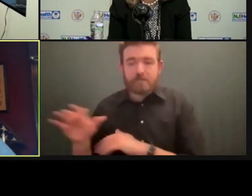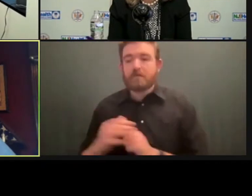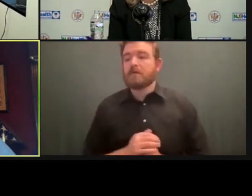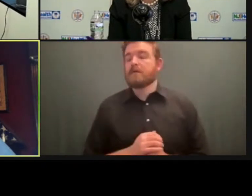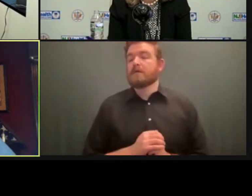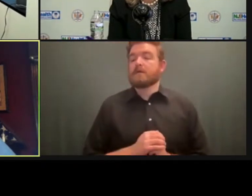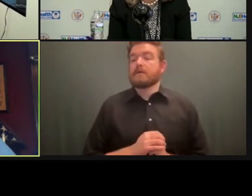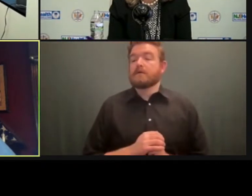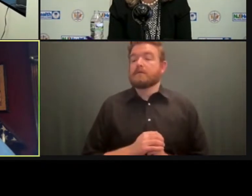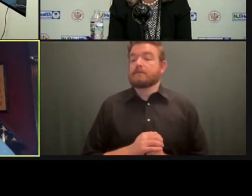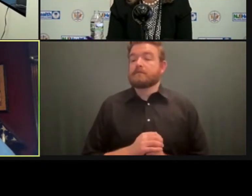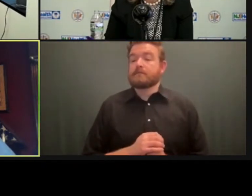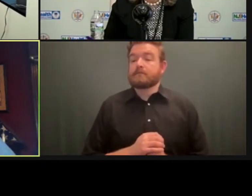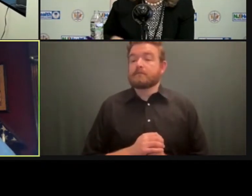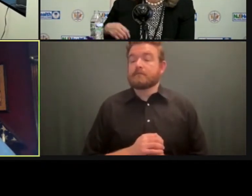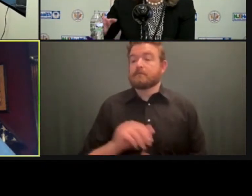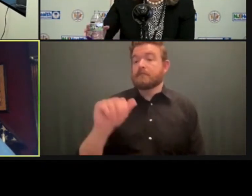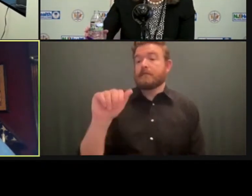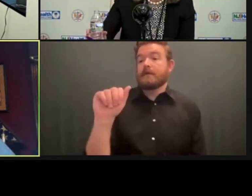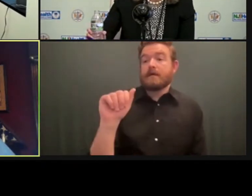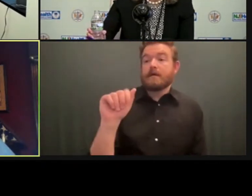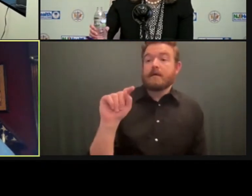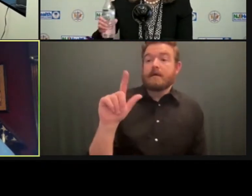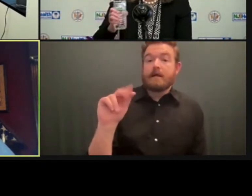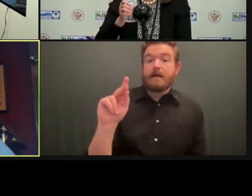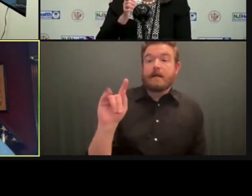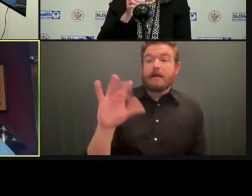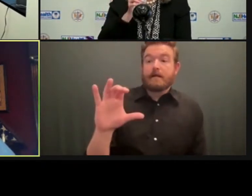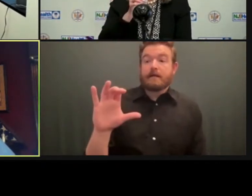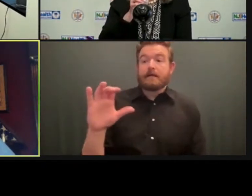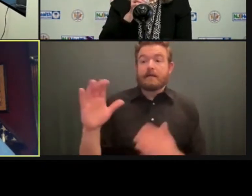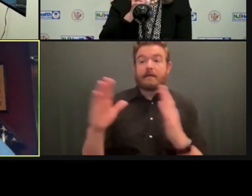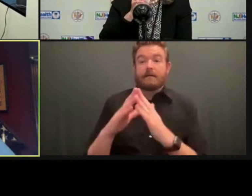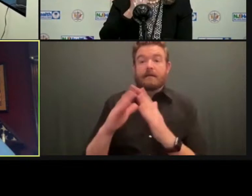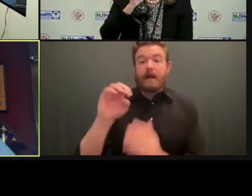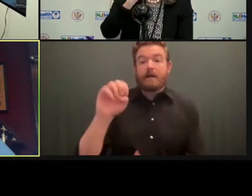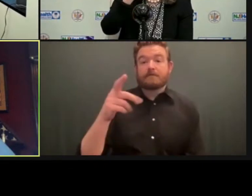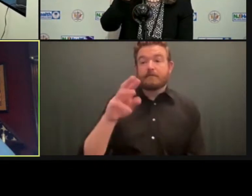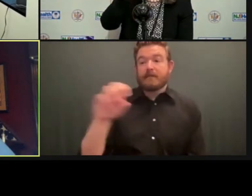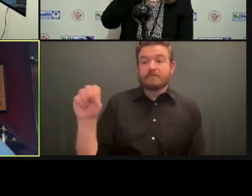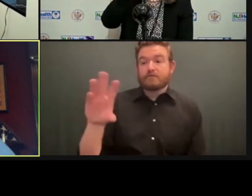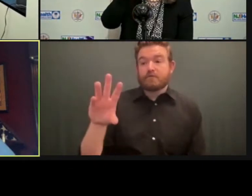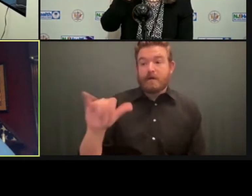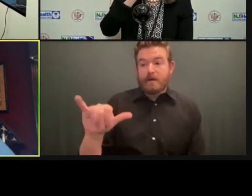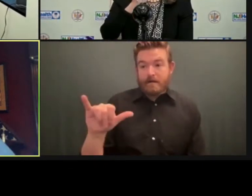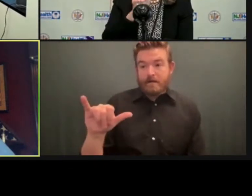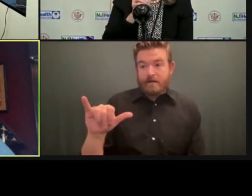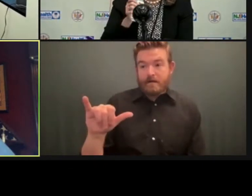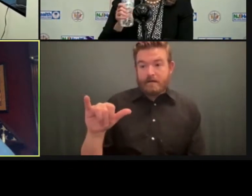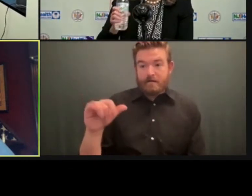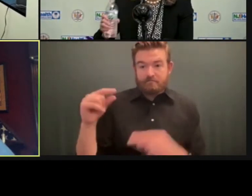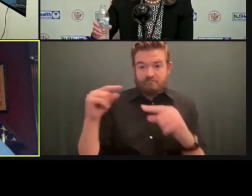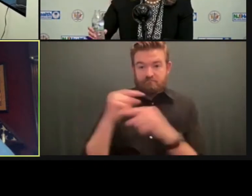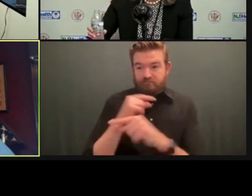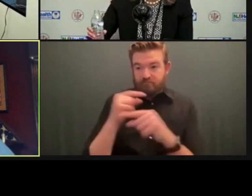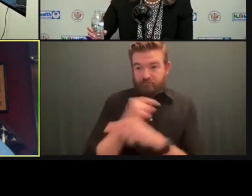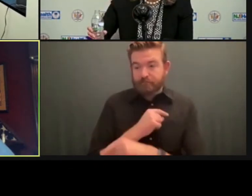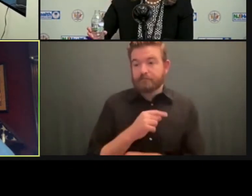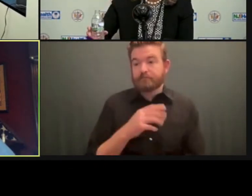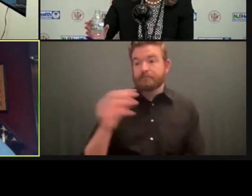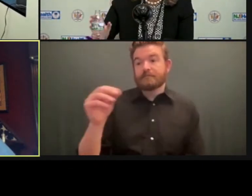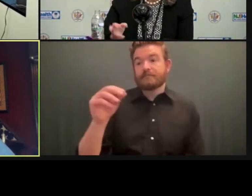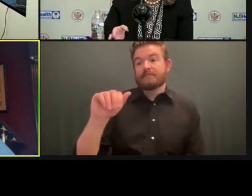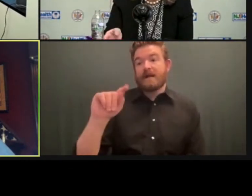ACE was dealing with about 2,200 outages, which is now, I think, under 1,000. So that's trending in a good direction, but we may see